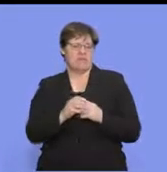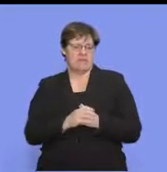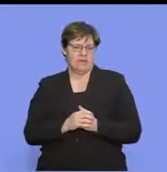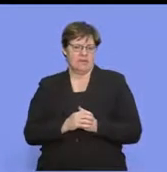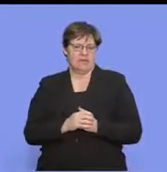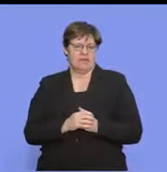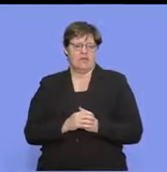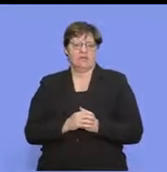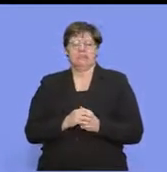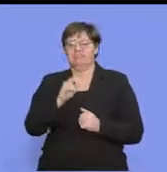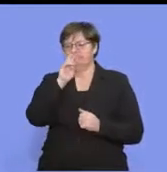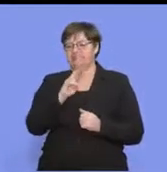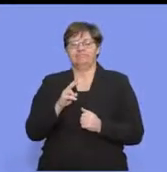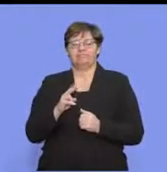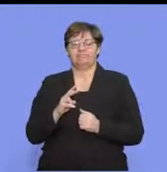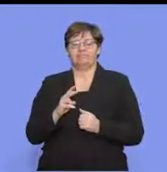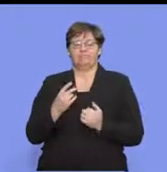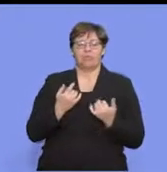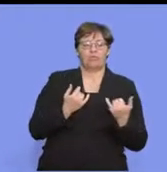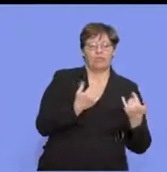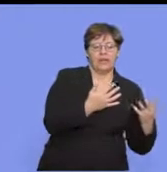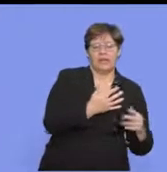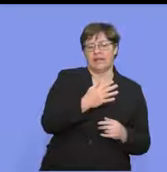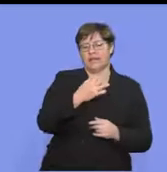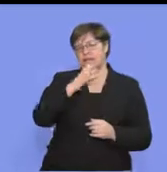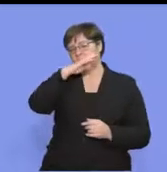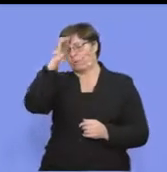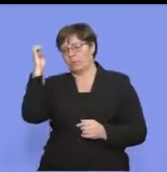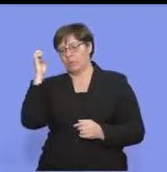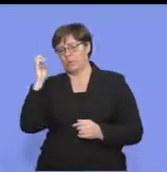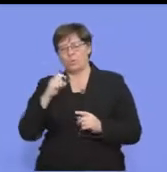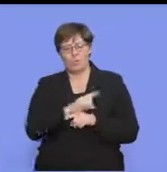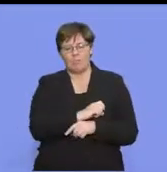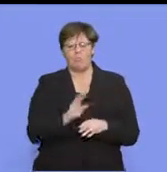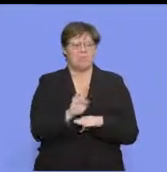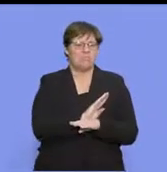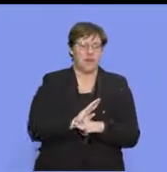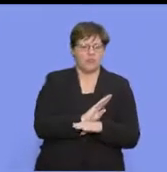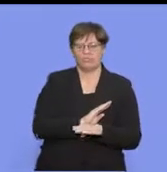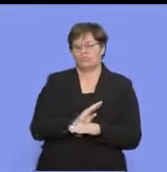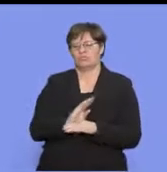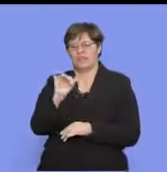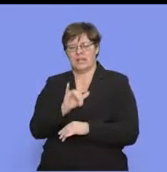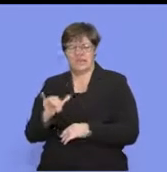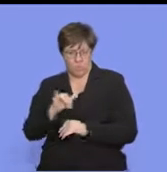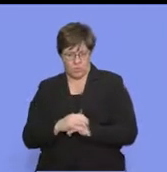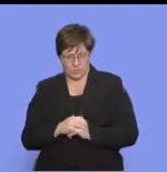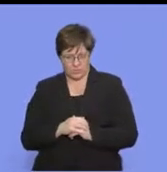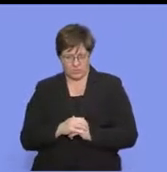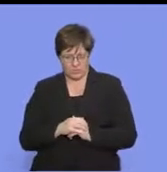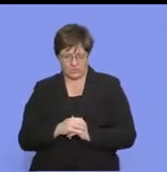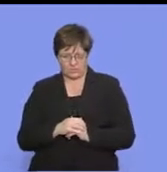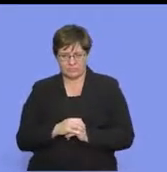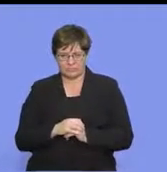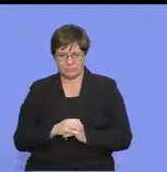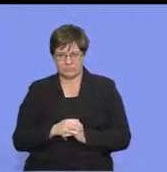offspring. We can see here there are green and blue worms, and these ones are brown and yellow. And those are sort of maybe